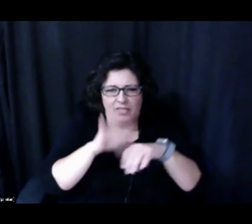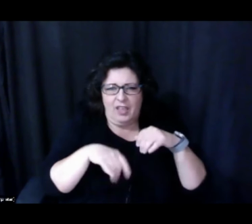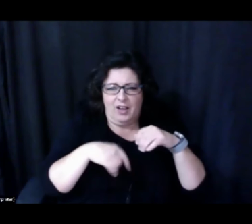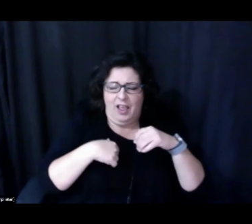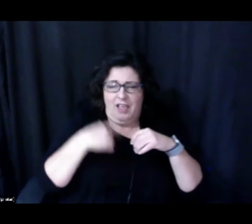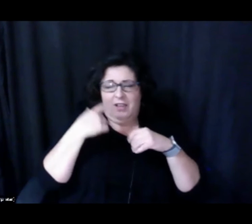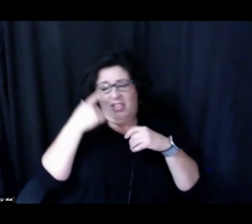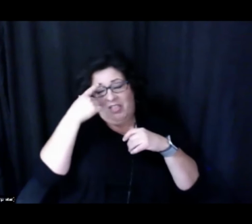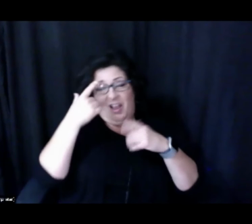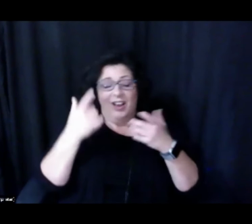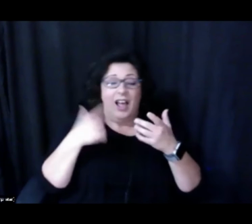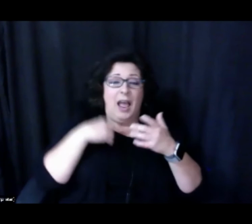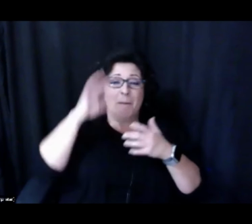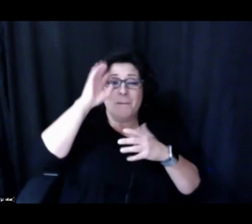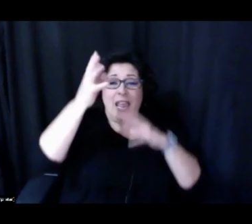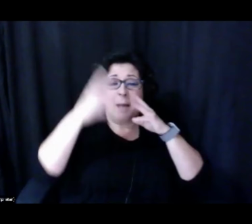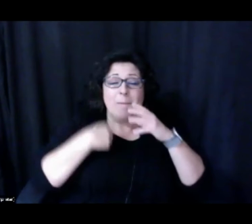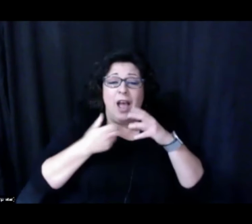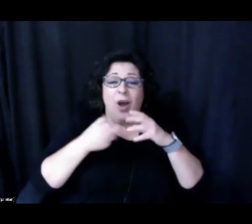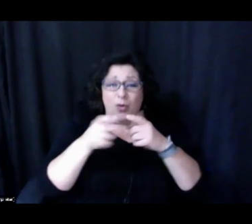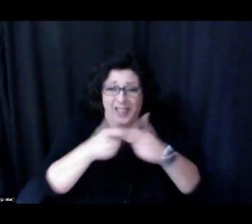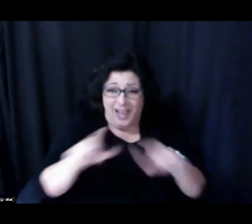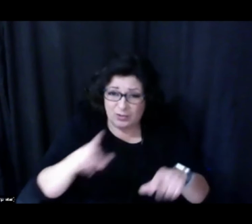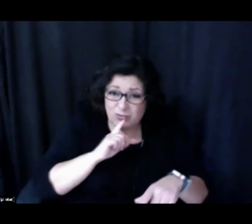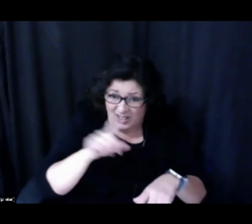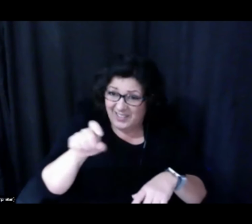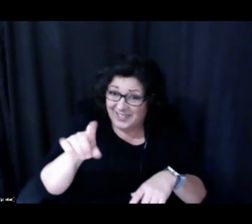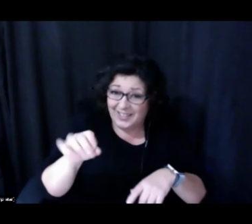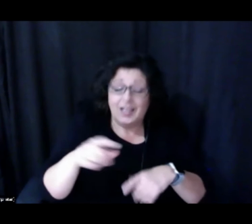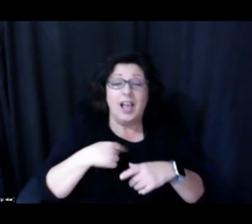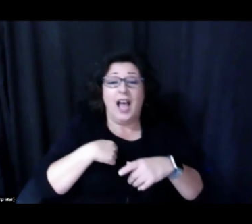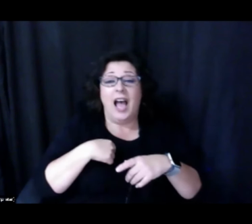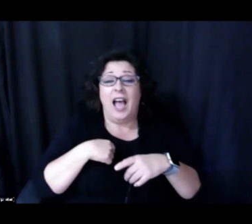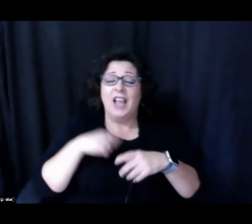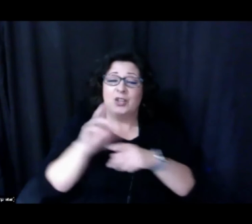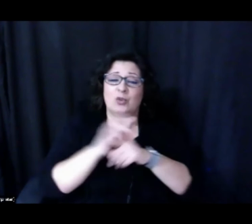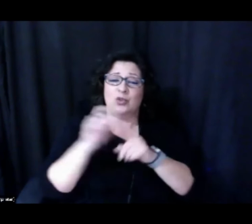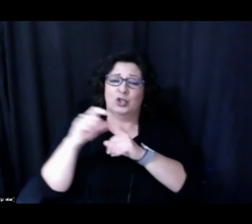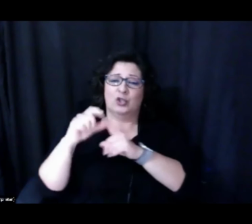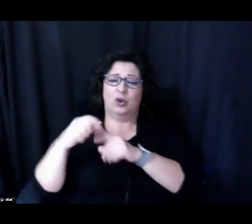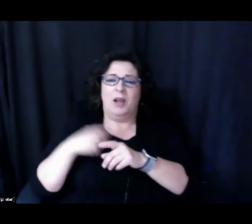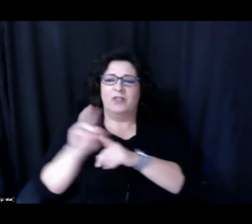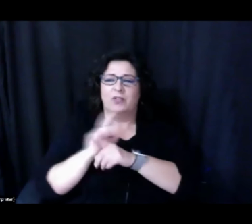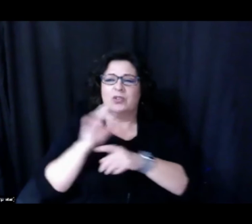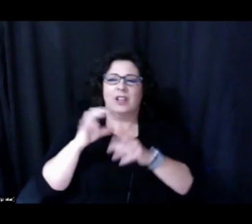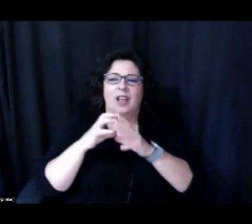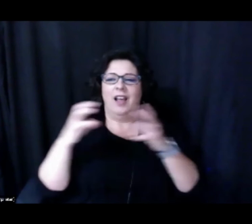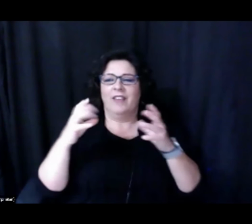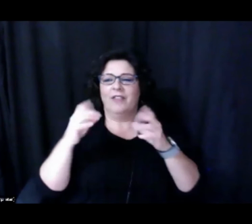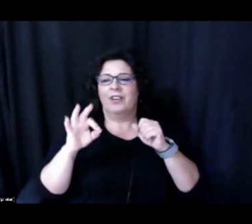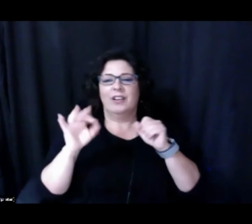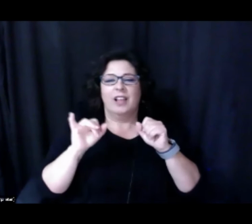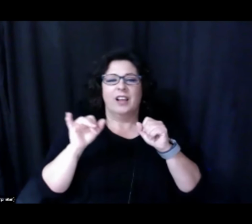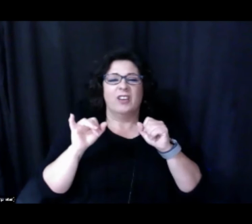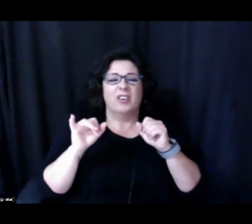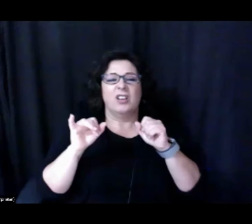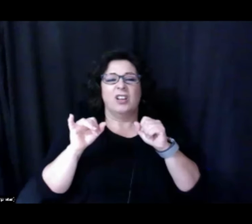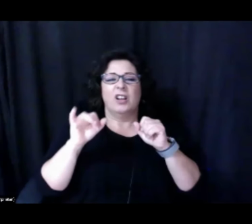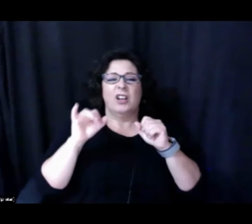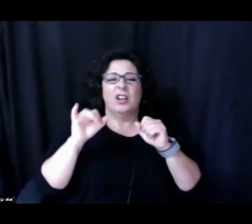I made up my own language. Did you really? Yeah, and the term that I used, because we were reading like a lot of Thoreau, I started using the term